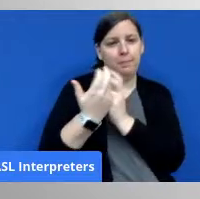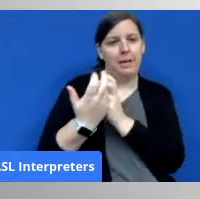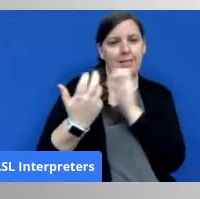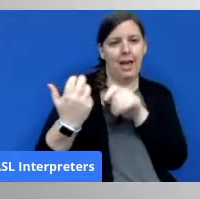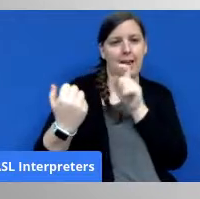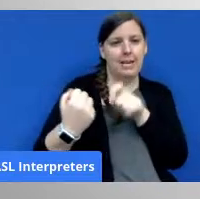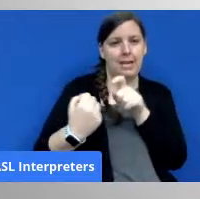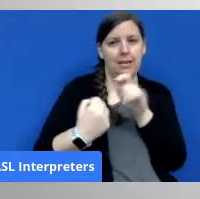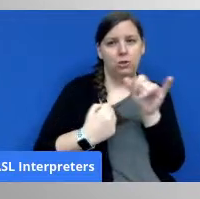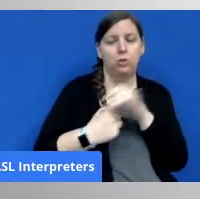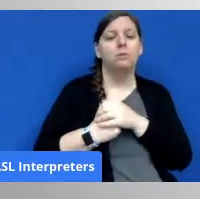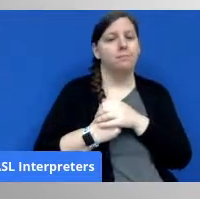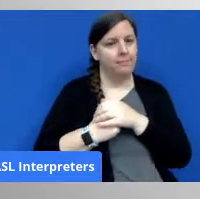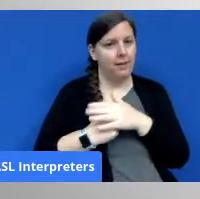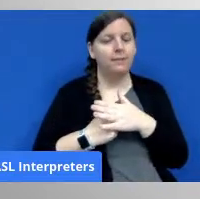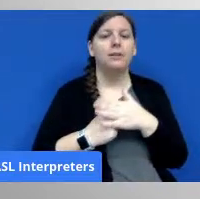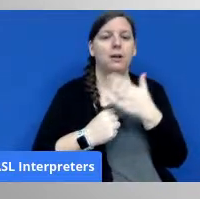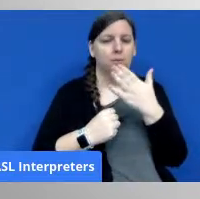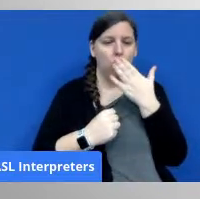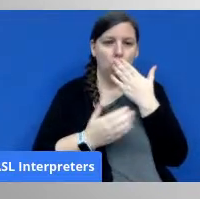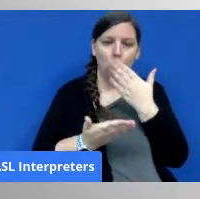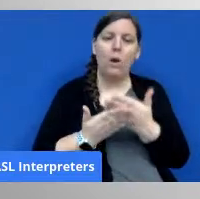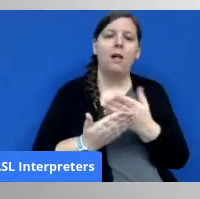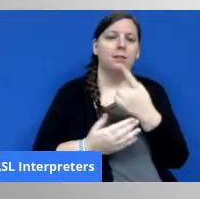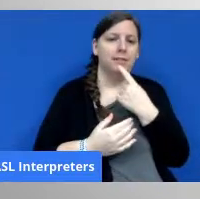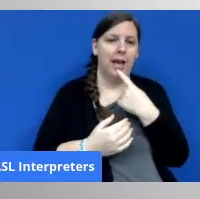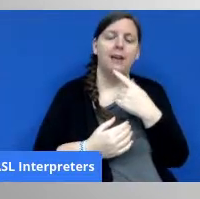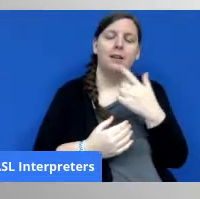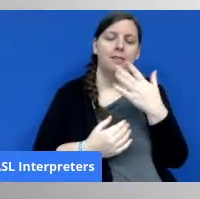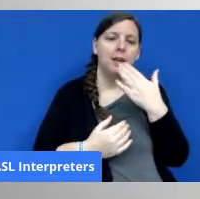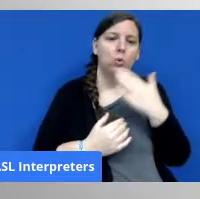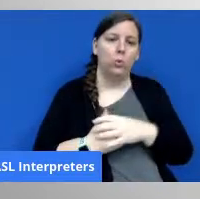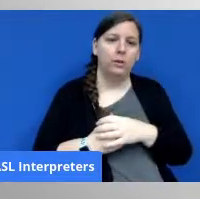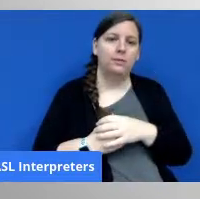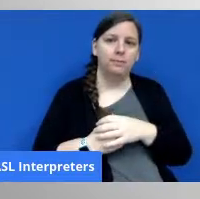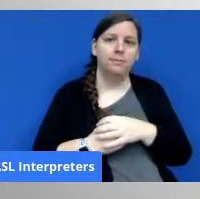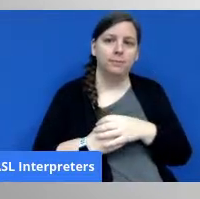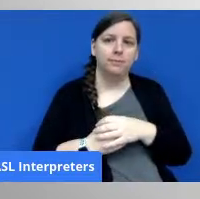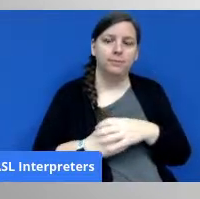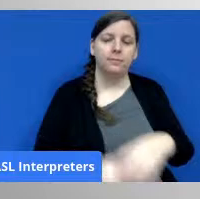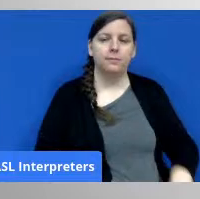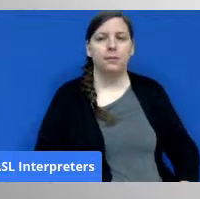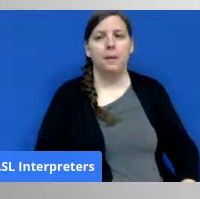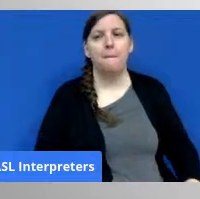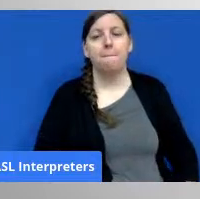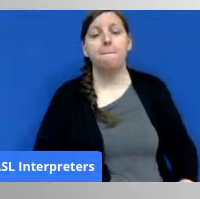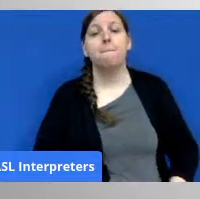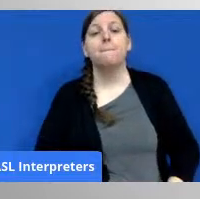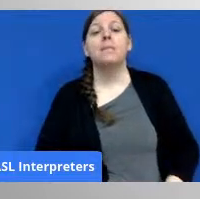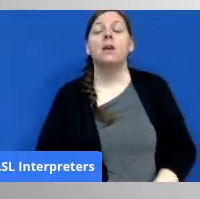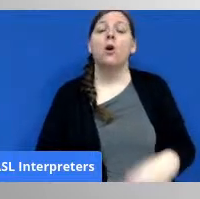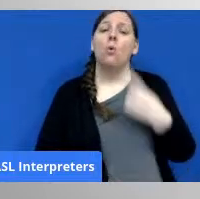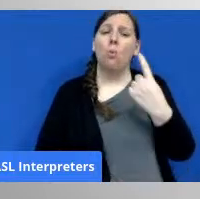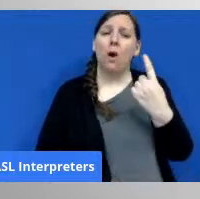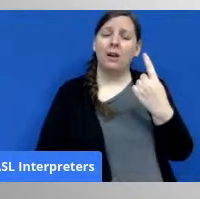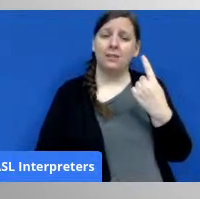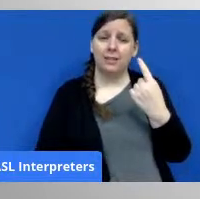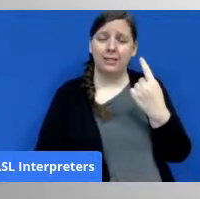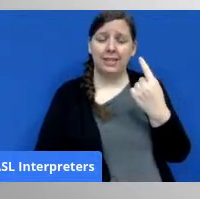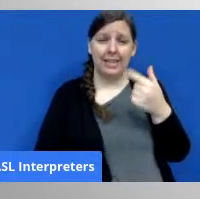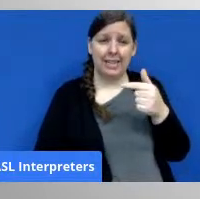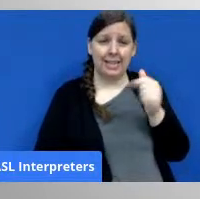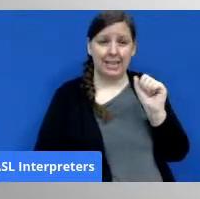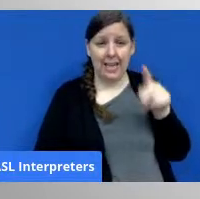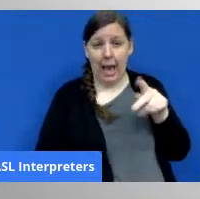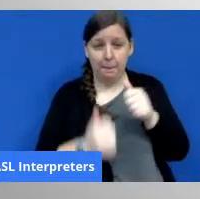Very well articulated. Thank you. I would just share that one of the gaps that I see, and some